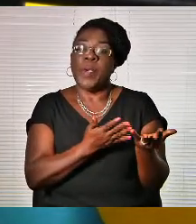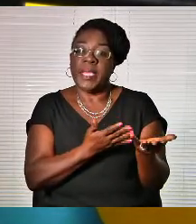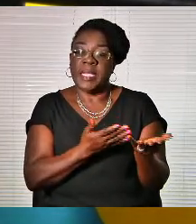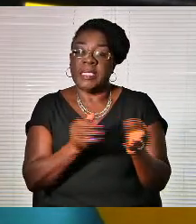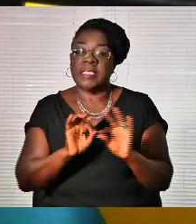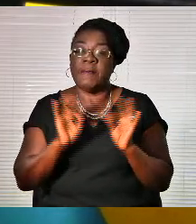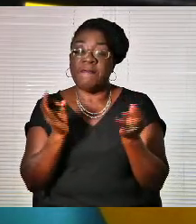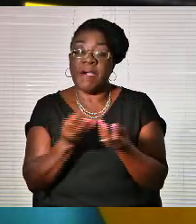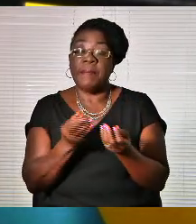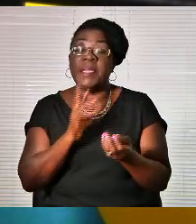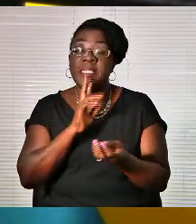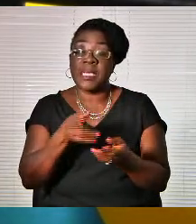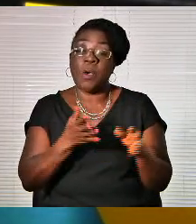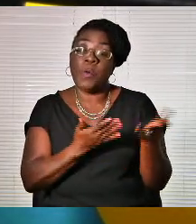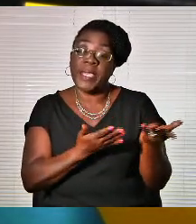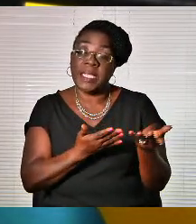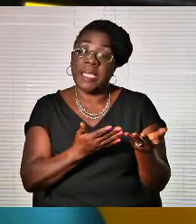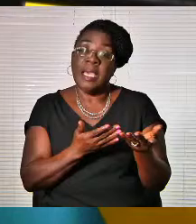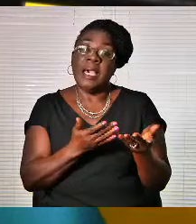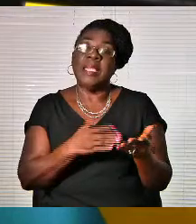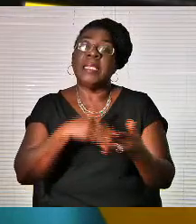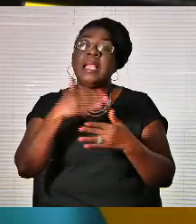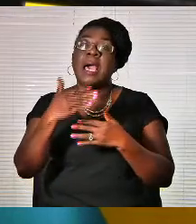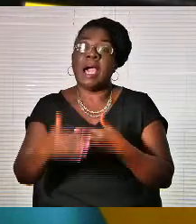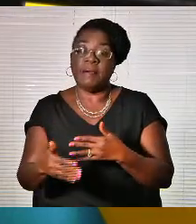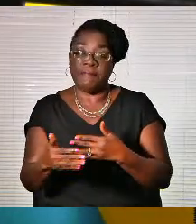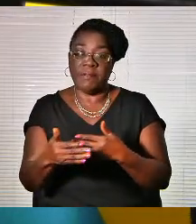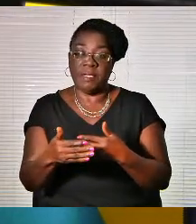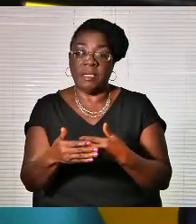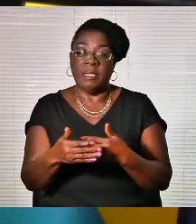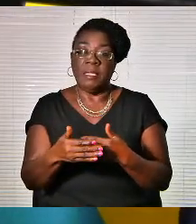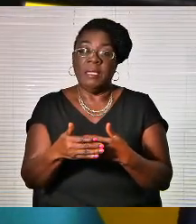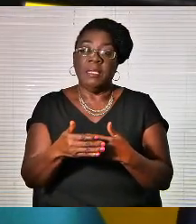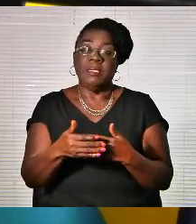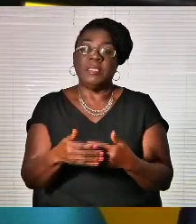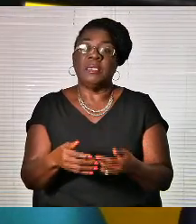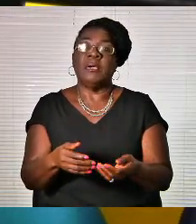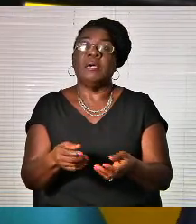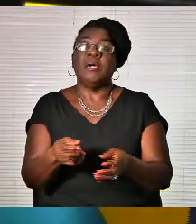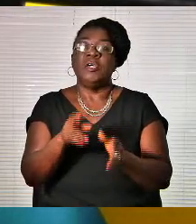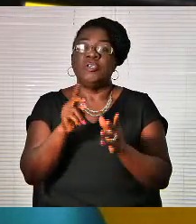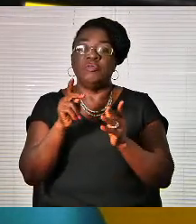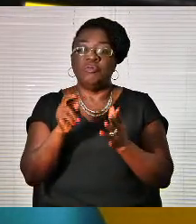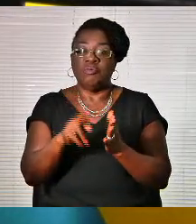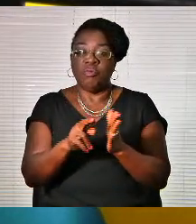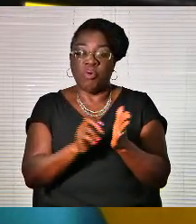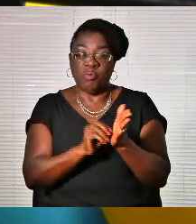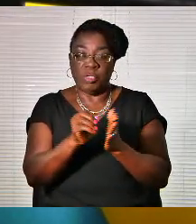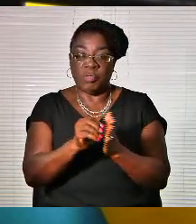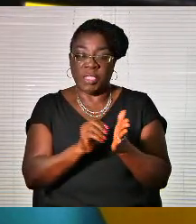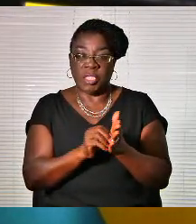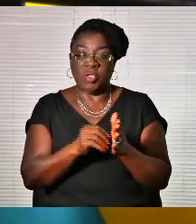restrictions have been lessened to collect the bodies of their loved ones.